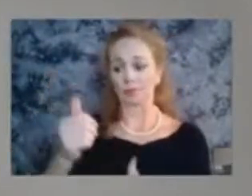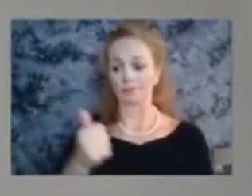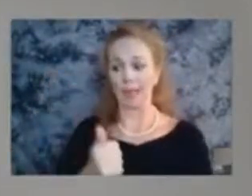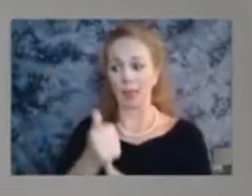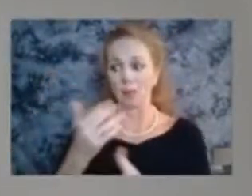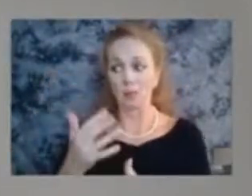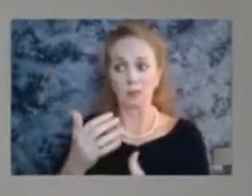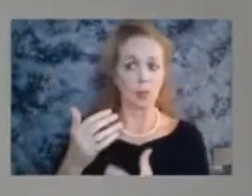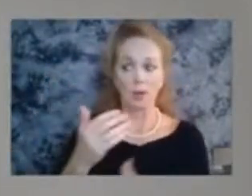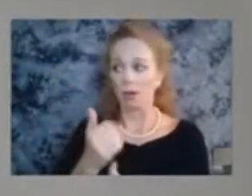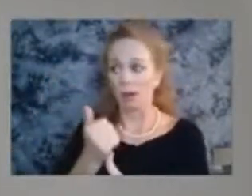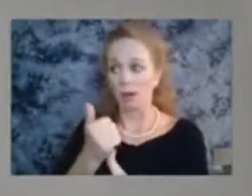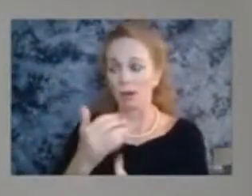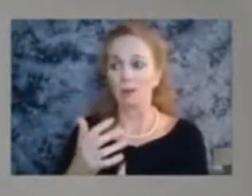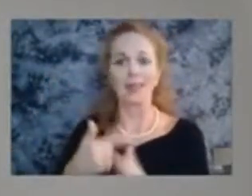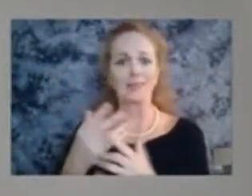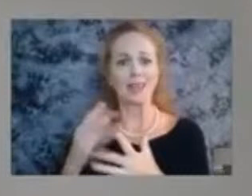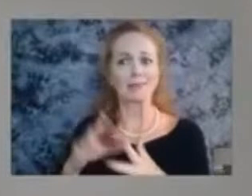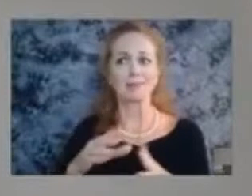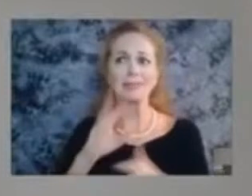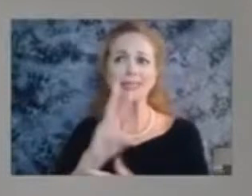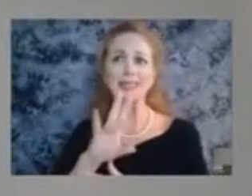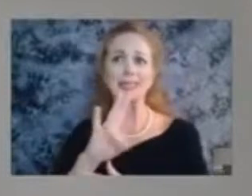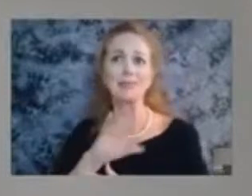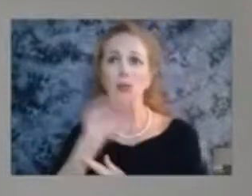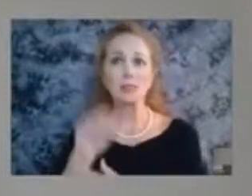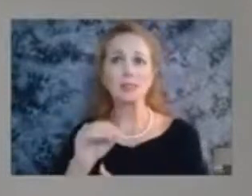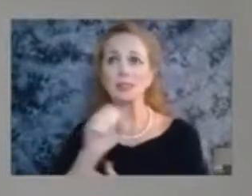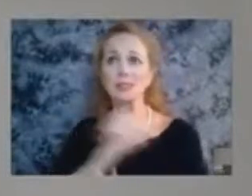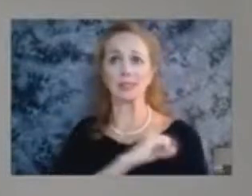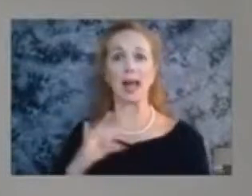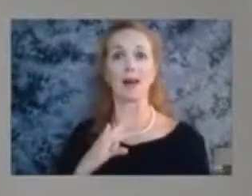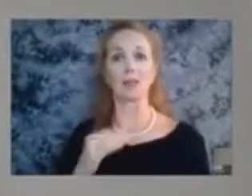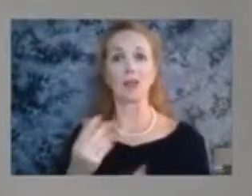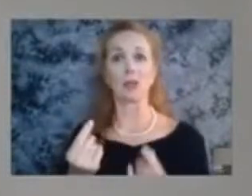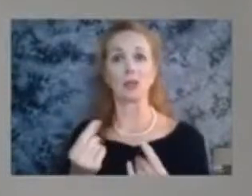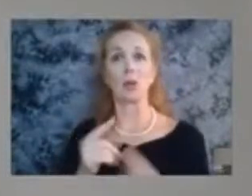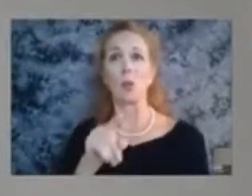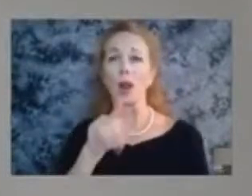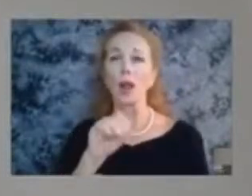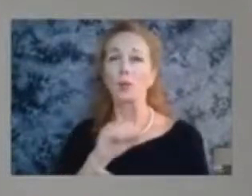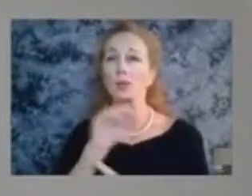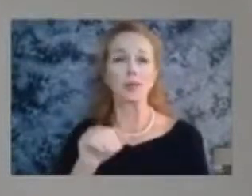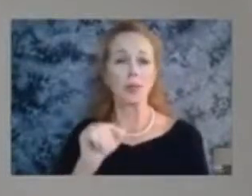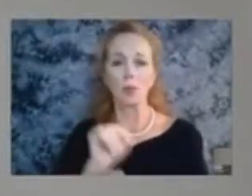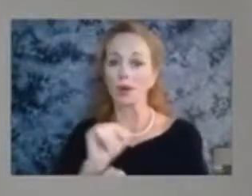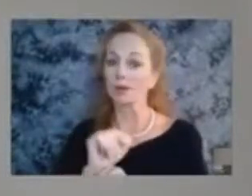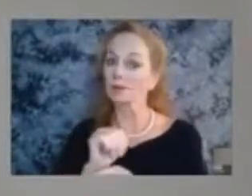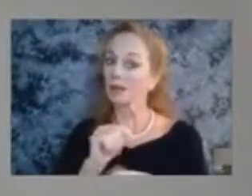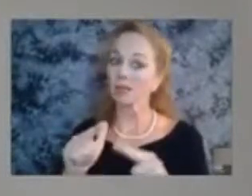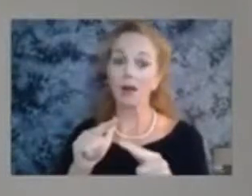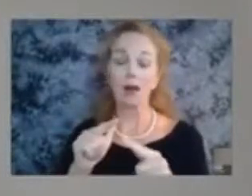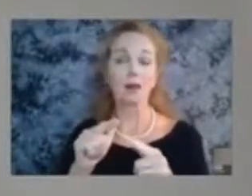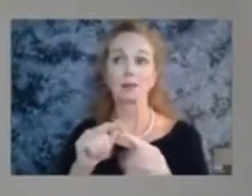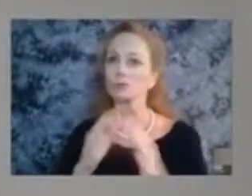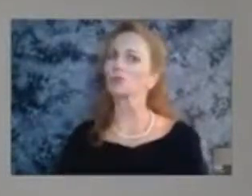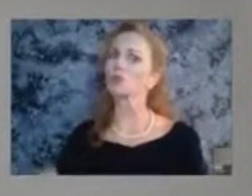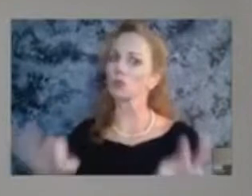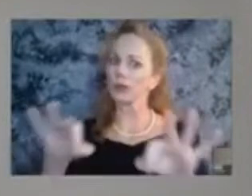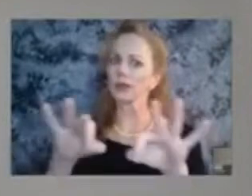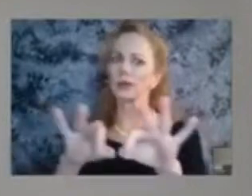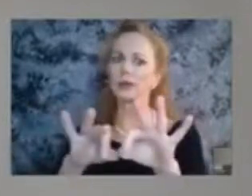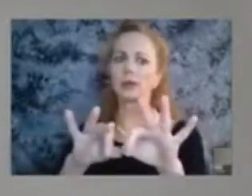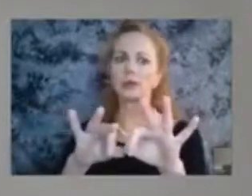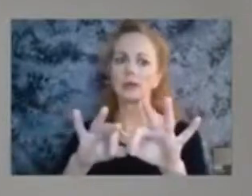that's 67% of your staff to do 100% of the work. And so it is very critical that we have all of